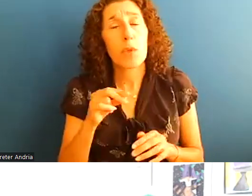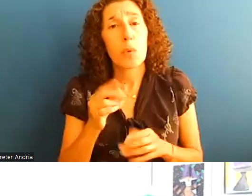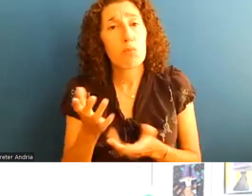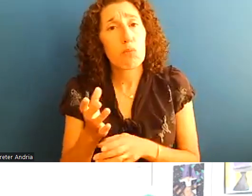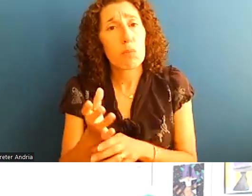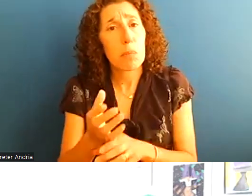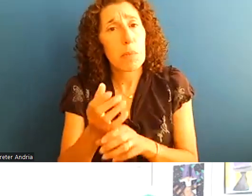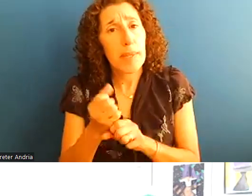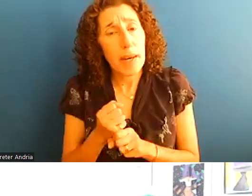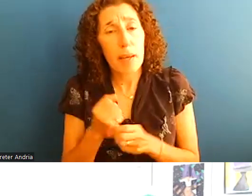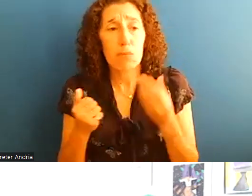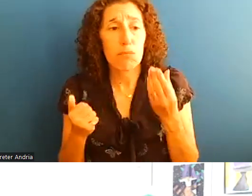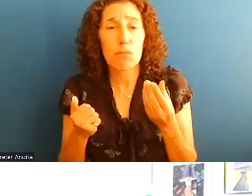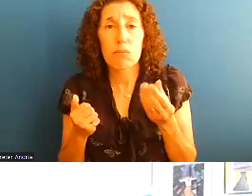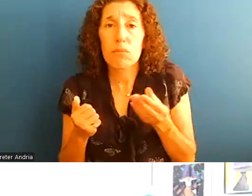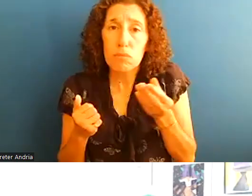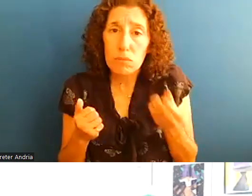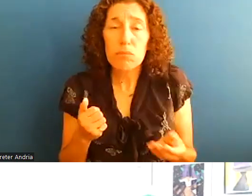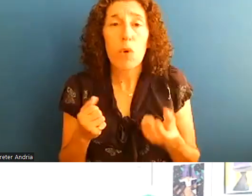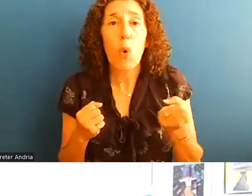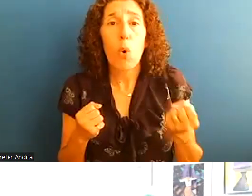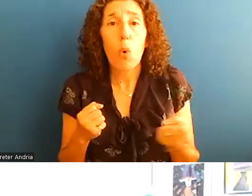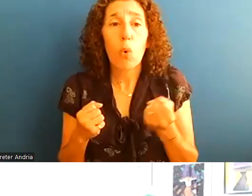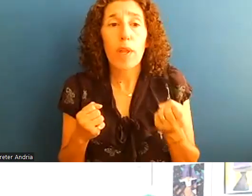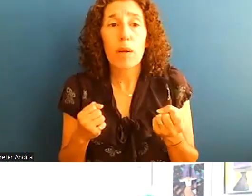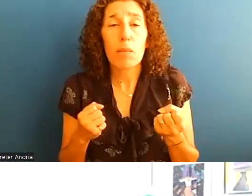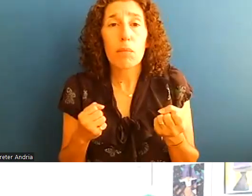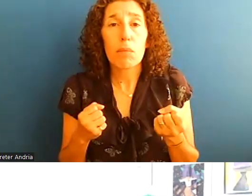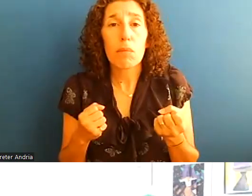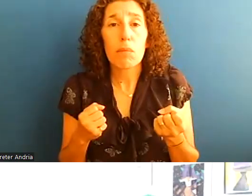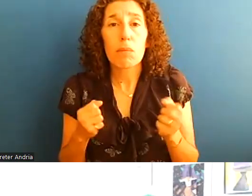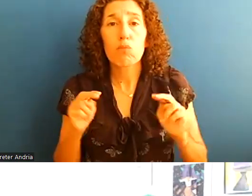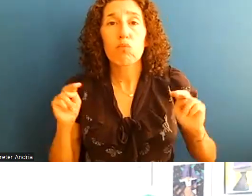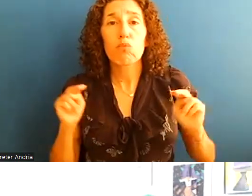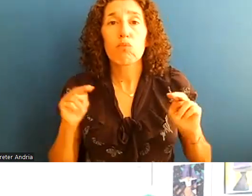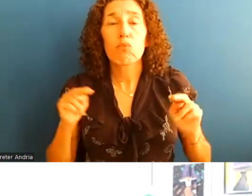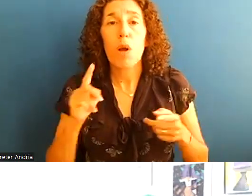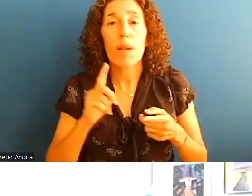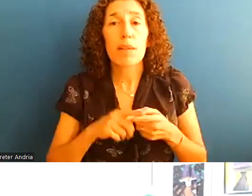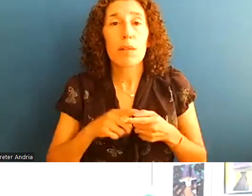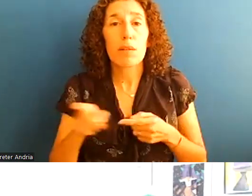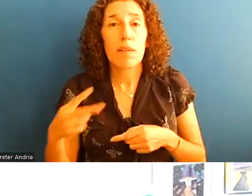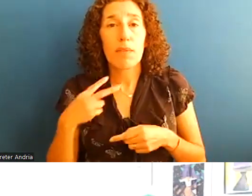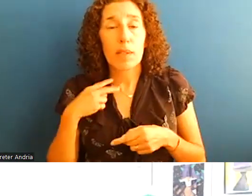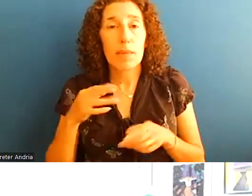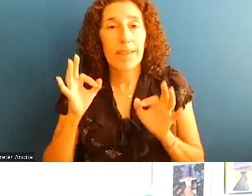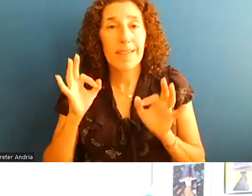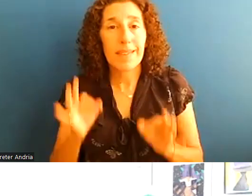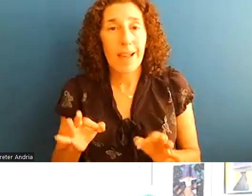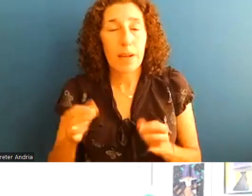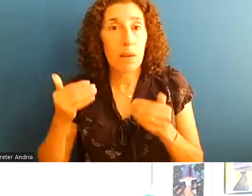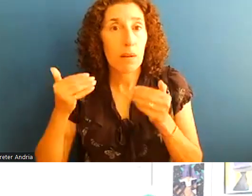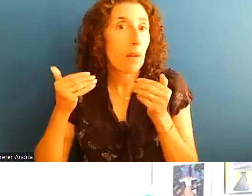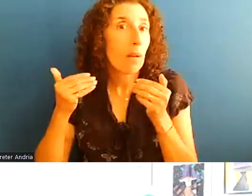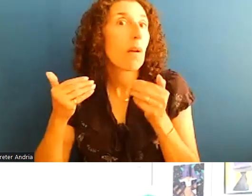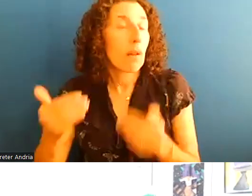until if there becomes a time when the victim decides that they do want to go forward with an investigation, we have that evidence and then we